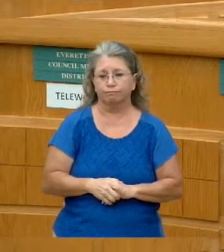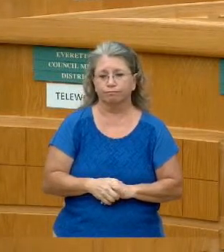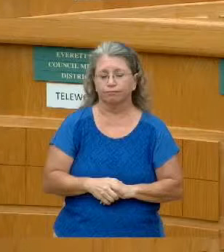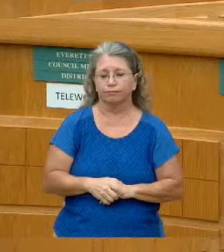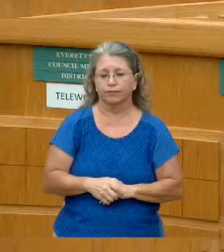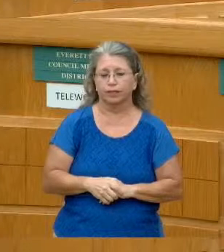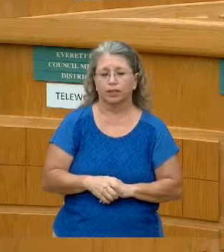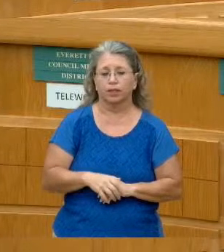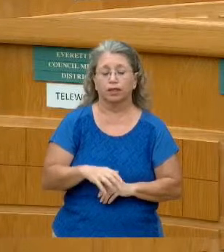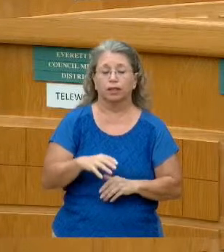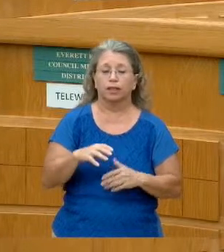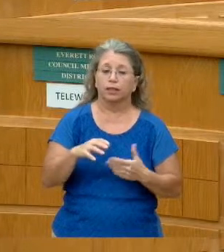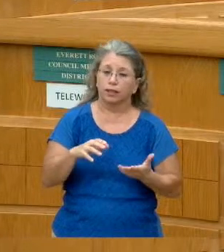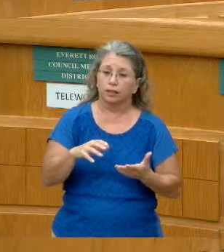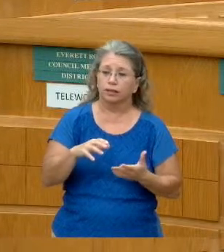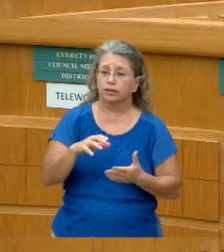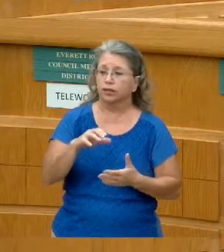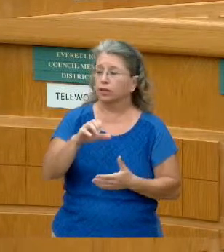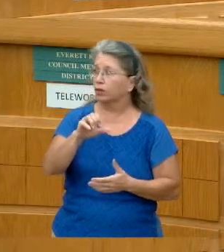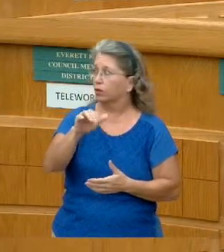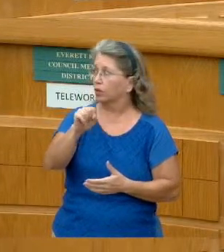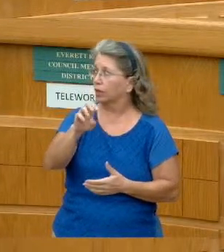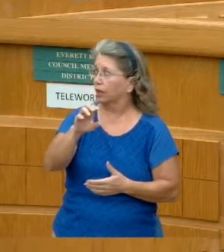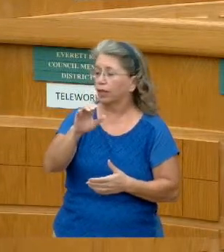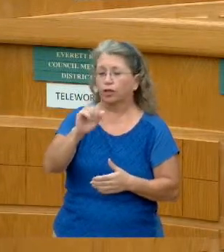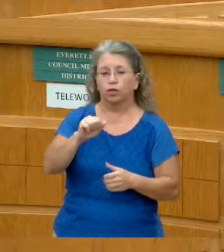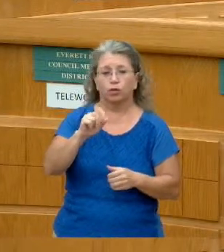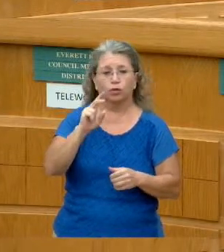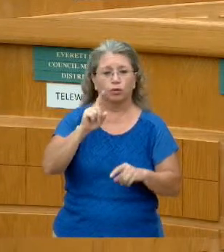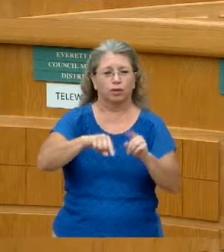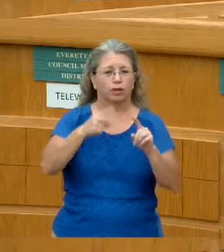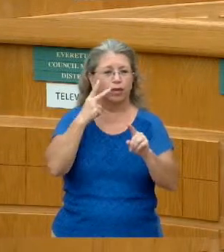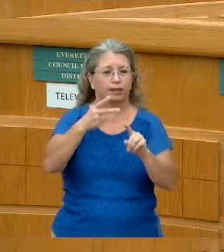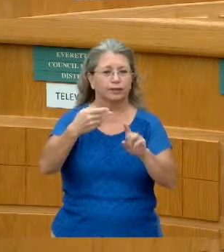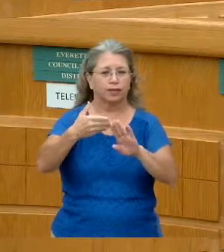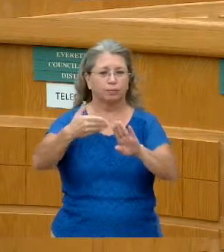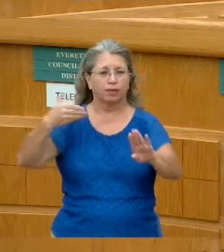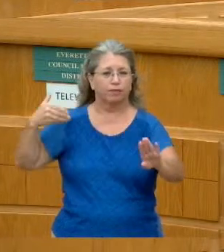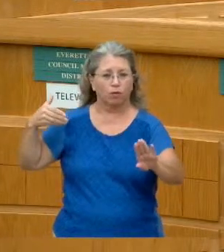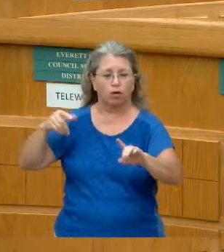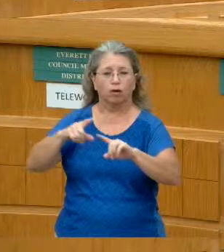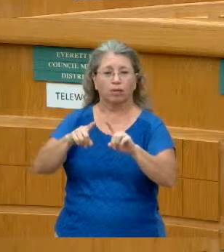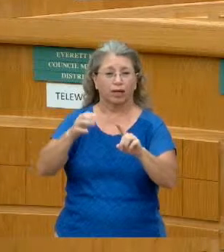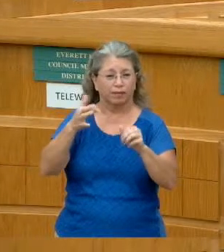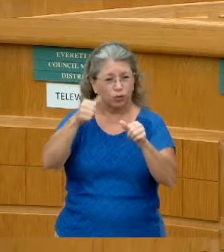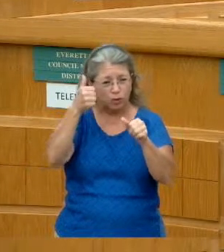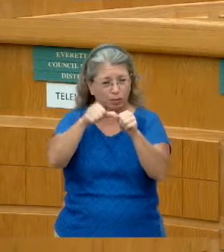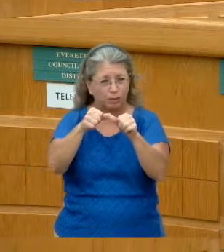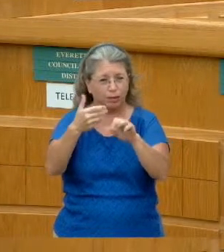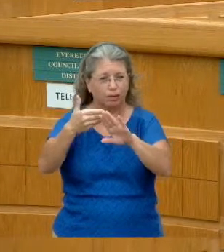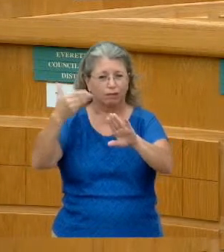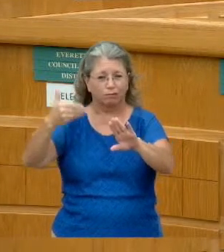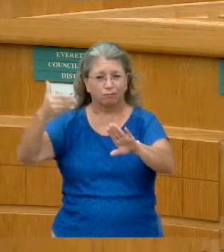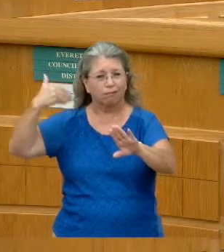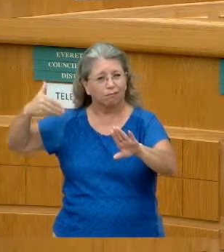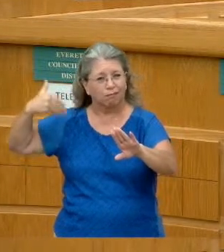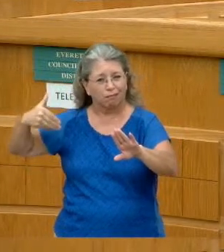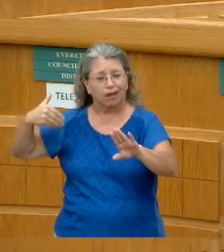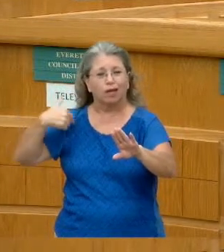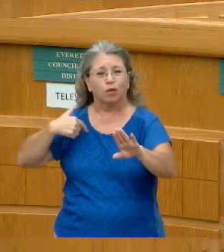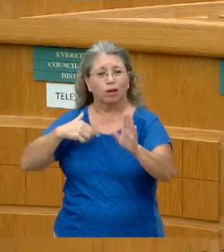So the cases continue. You can't tell the prior because this graph, but if we recall back to several months ago, we were often